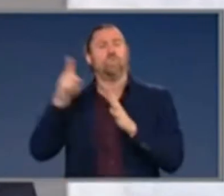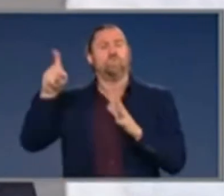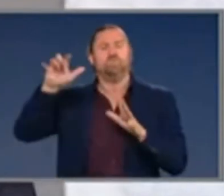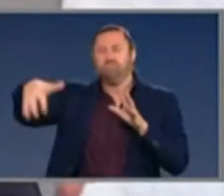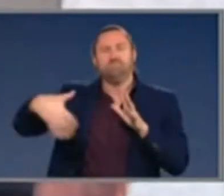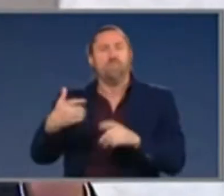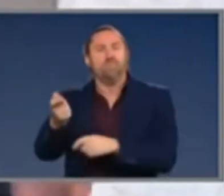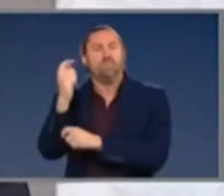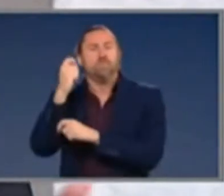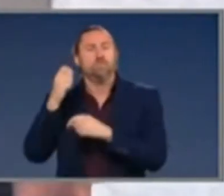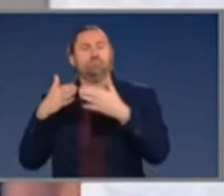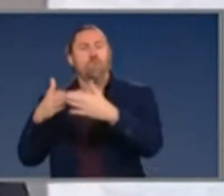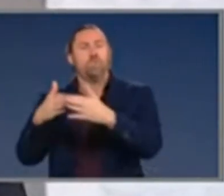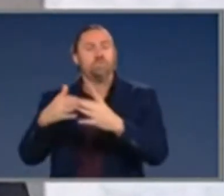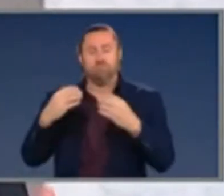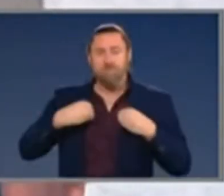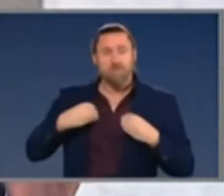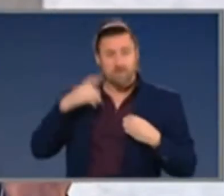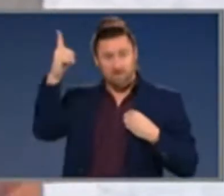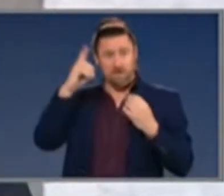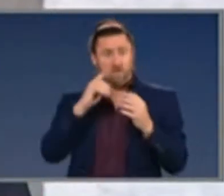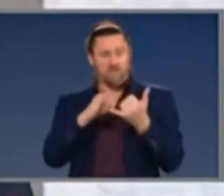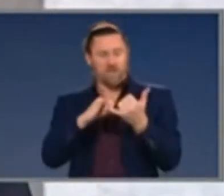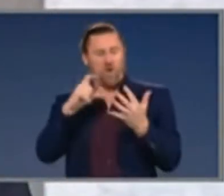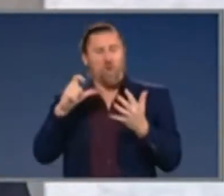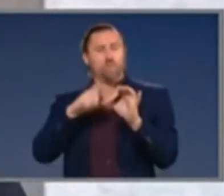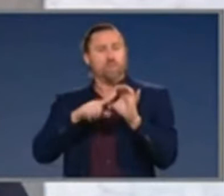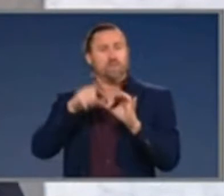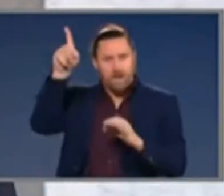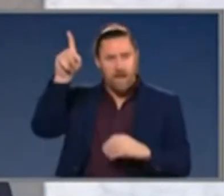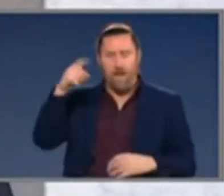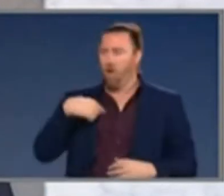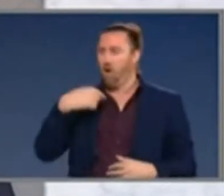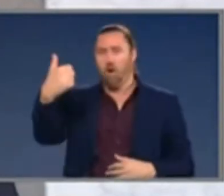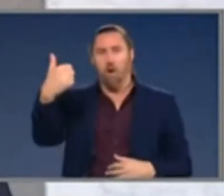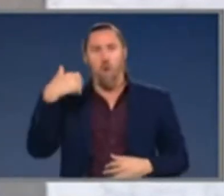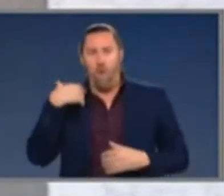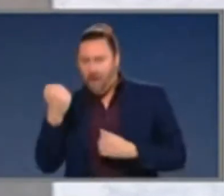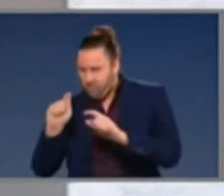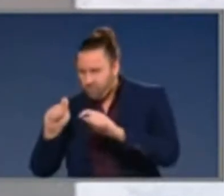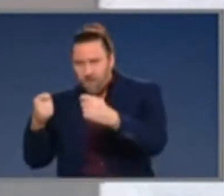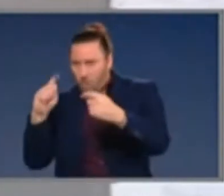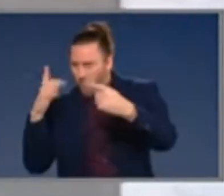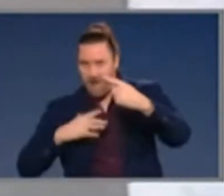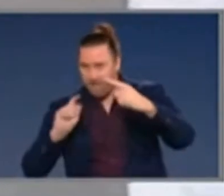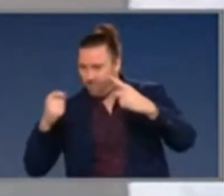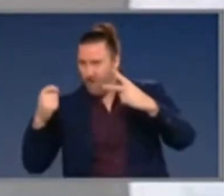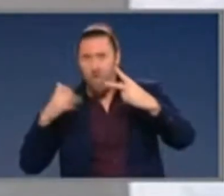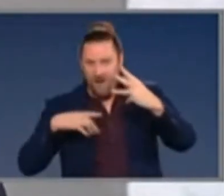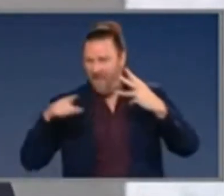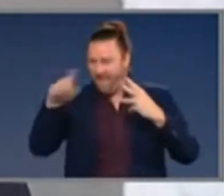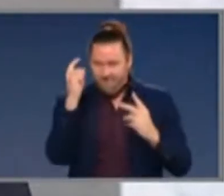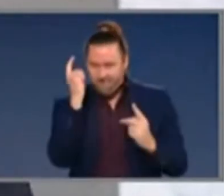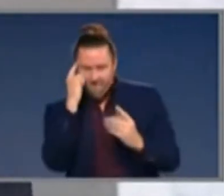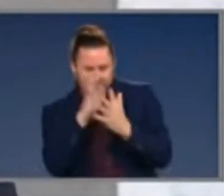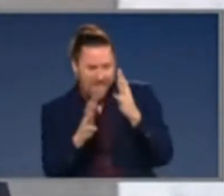just showed a business that was adapting and changing their business model, making use of the supports that were available to make decisions, keep people in